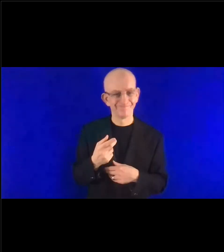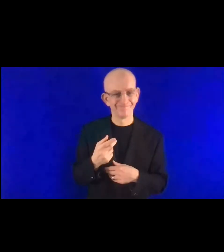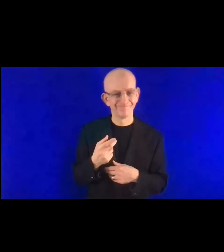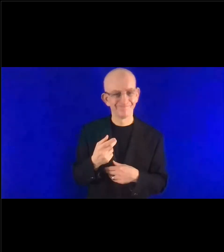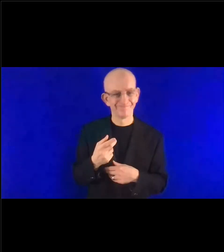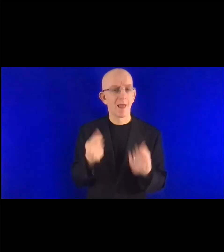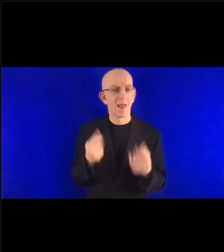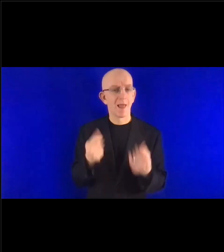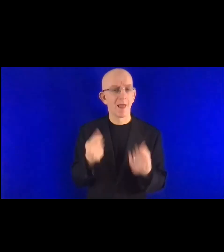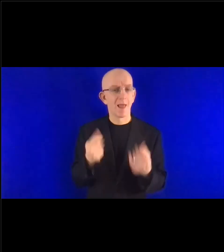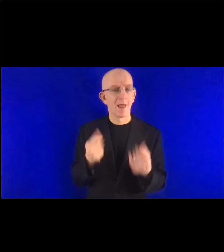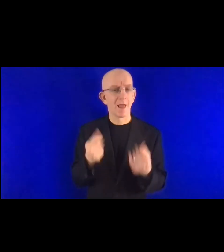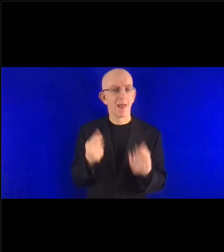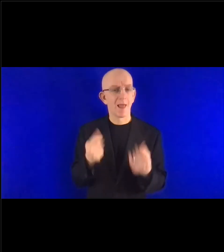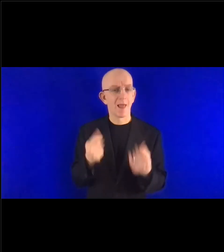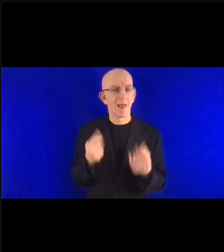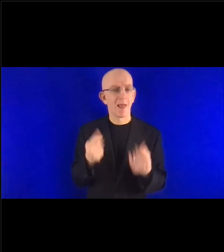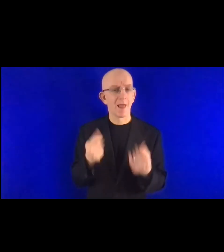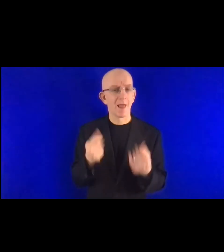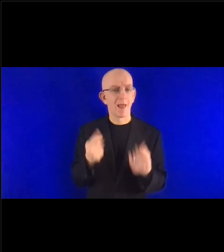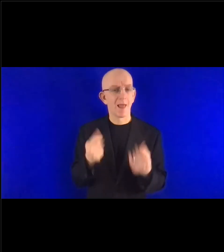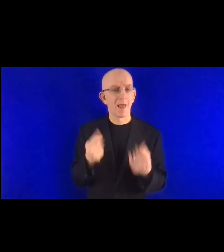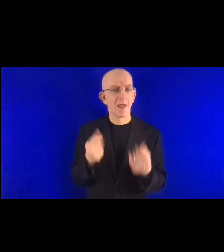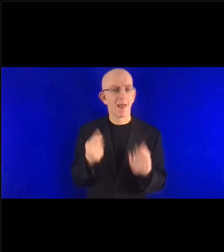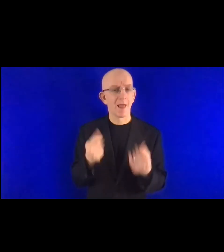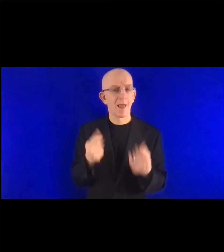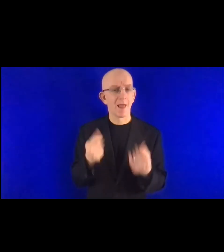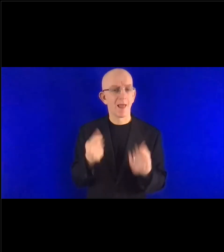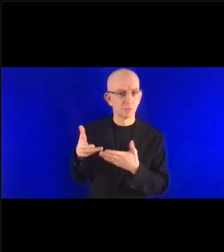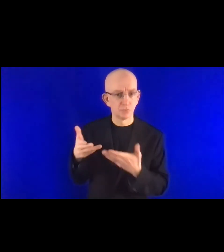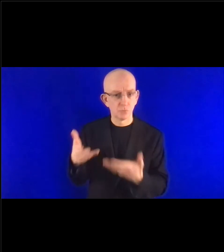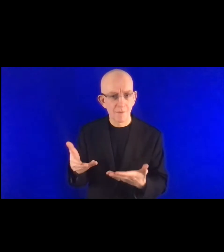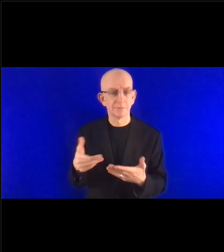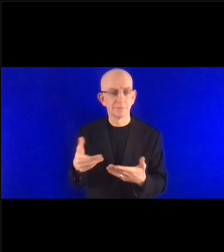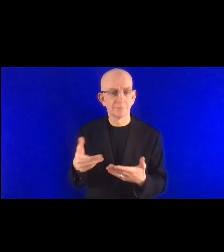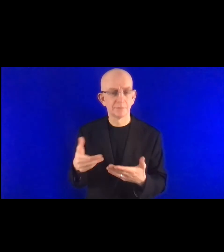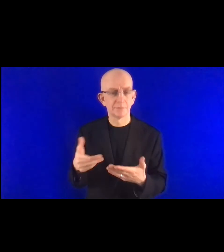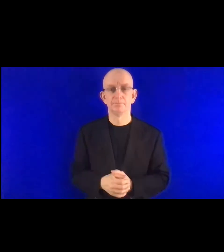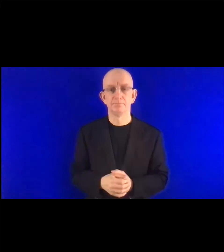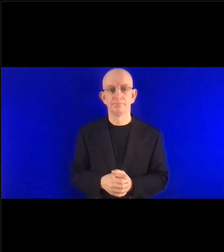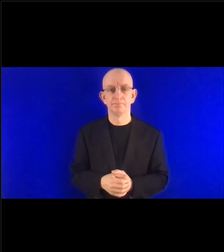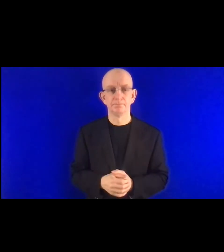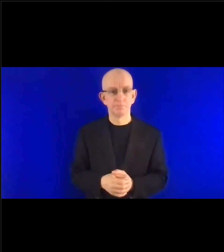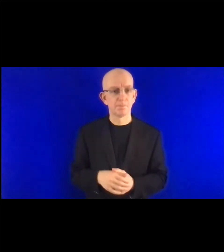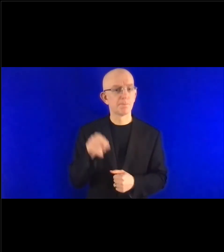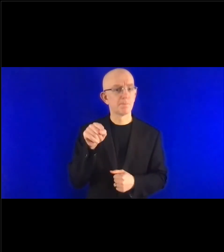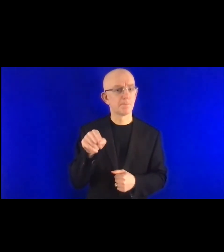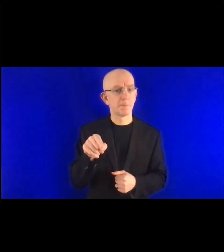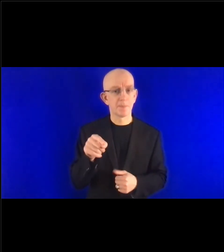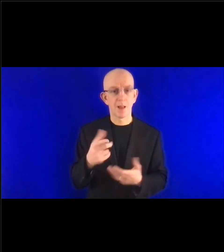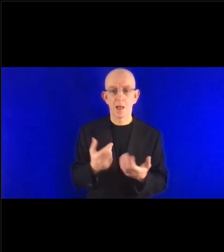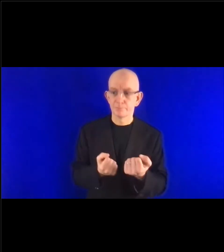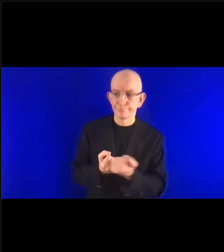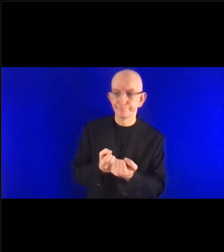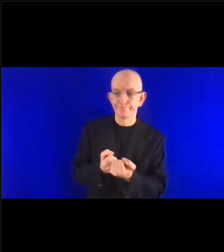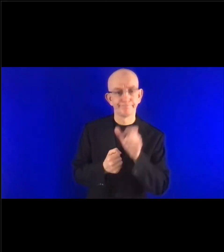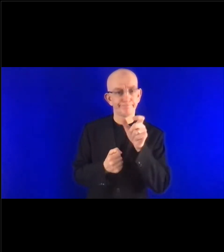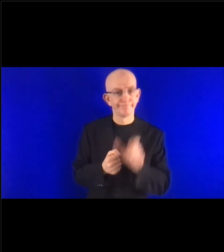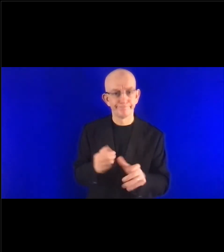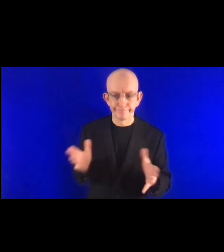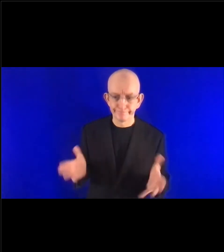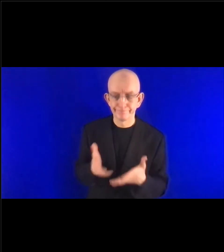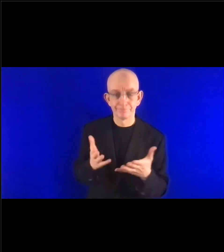physiotherapist. So it doesn't mean that could be man physiotherapist and that could be woman